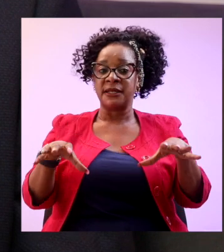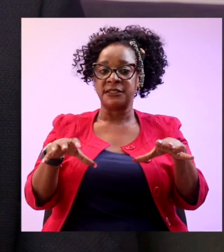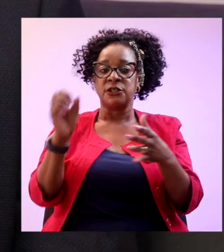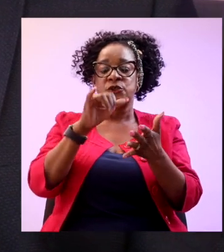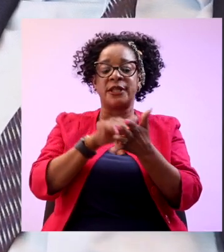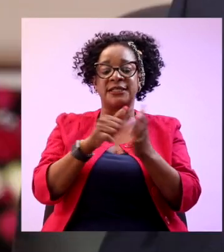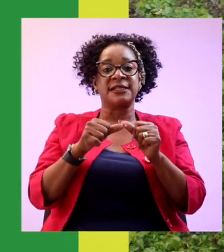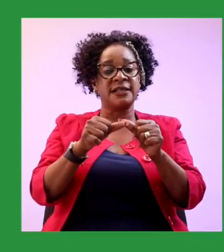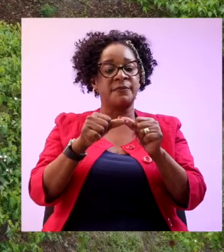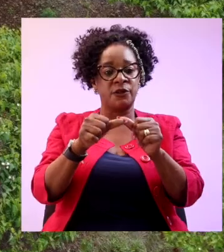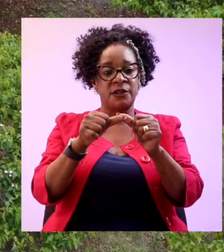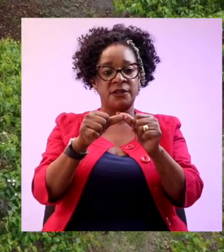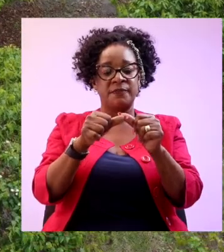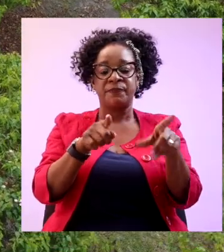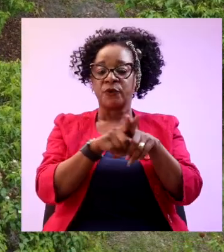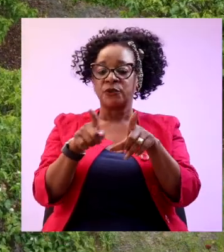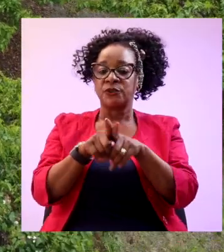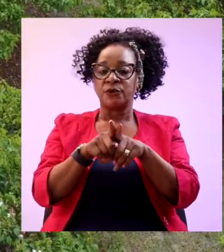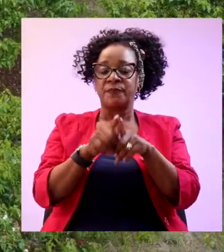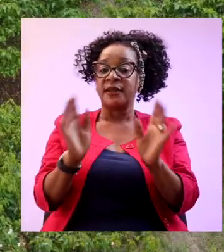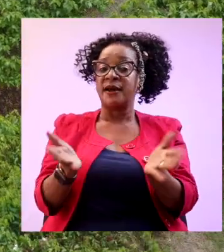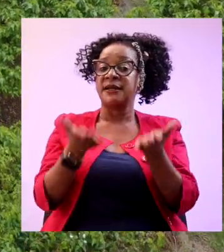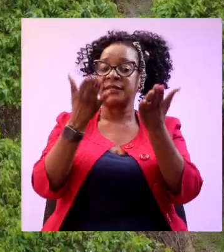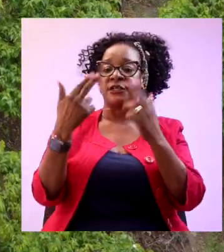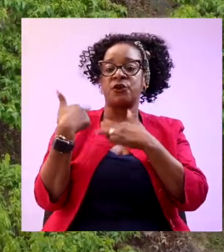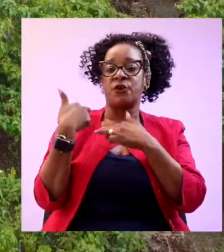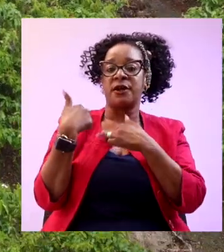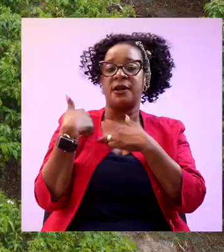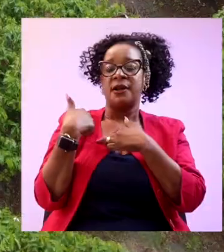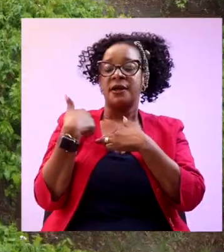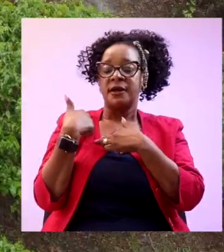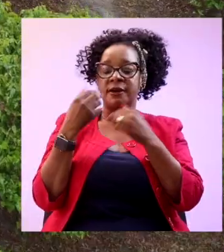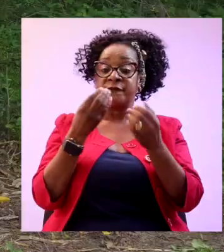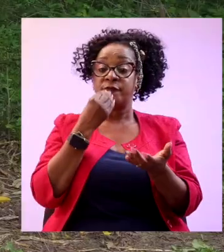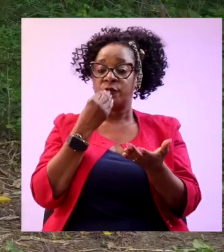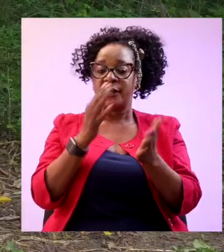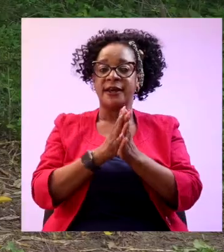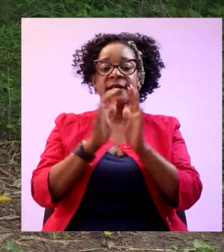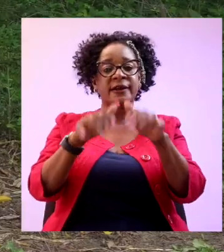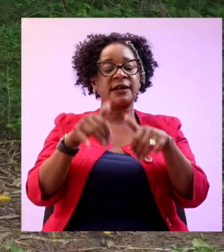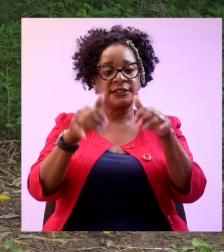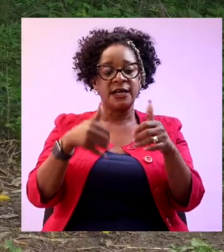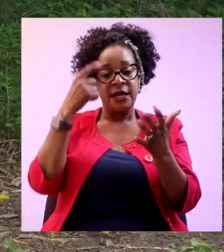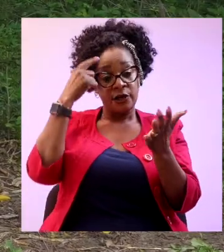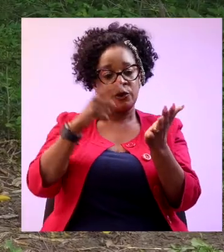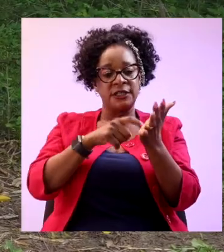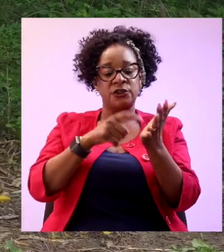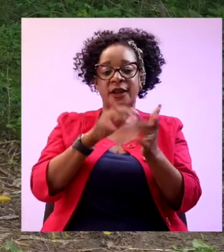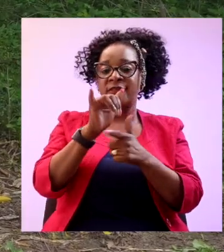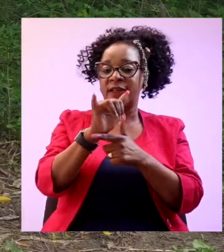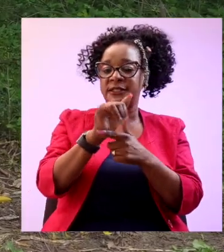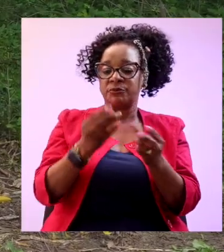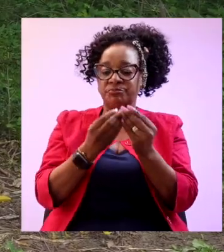that it's sustainable. Further enhancing its role in global food and agriculture, this recognition serves as a